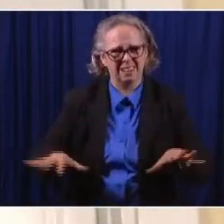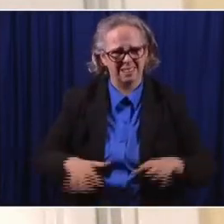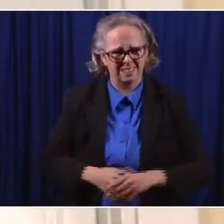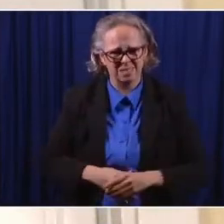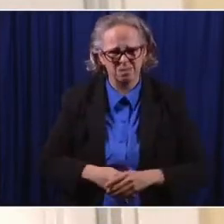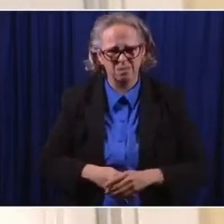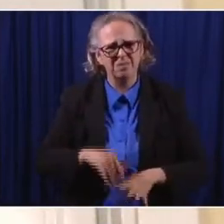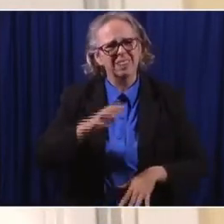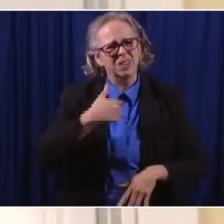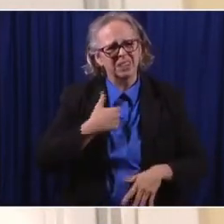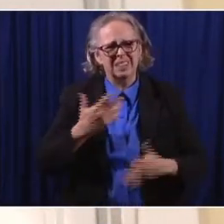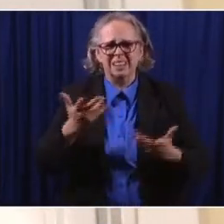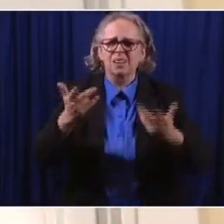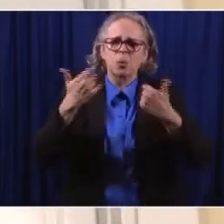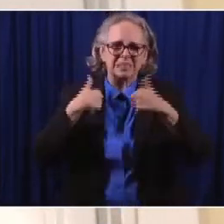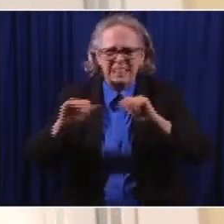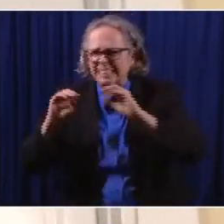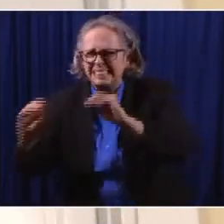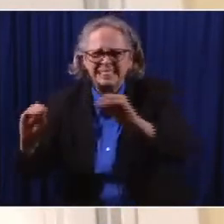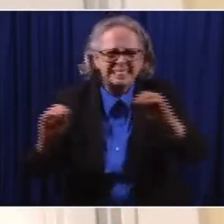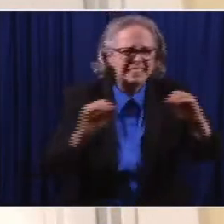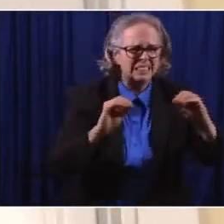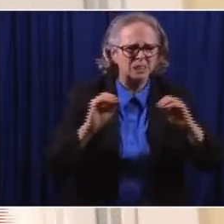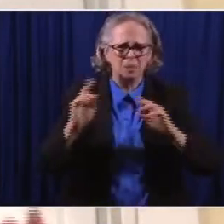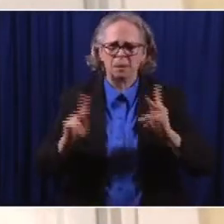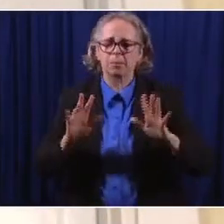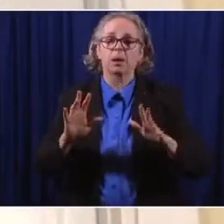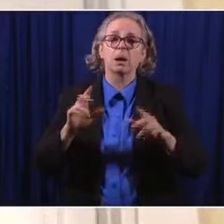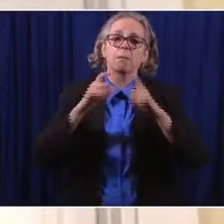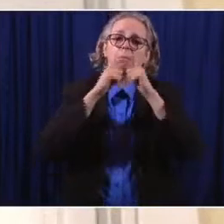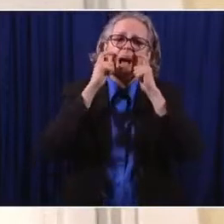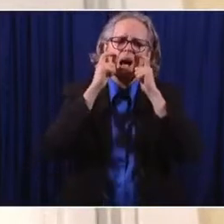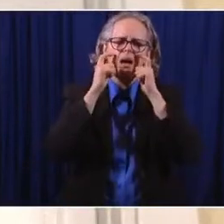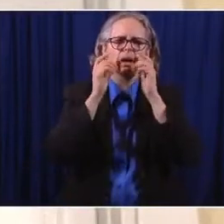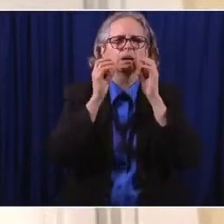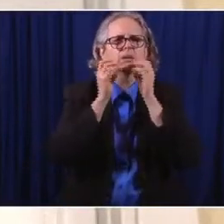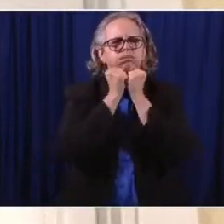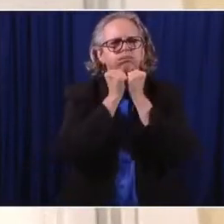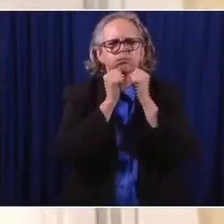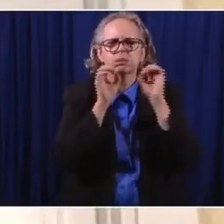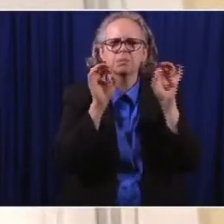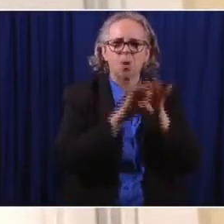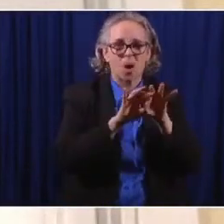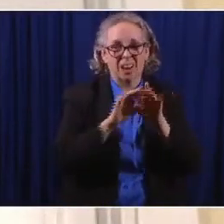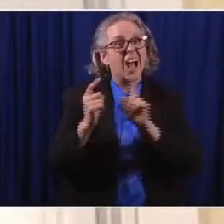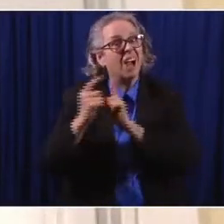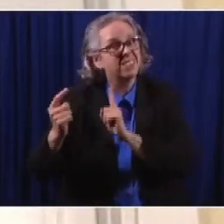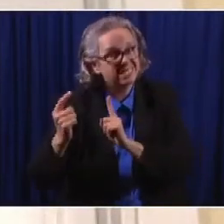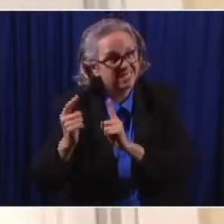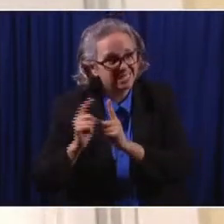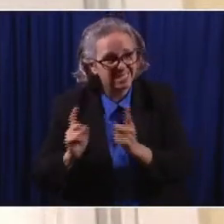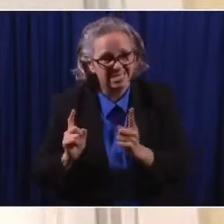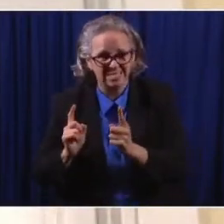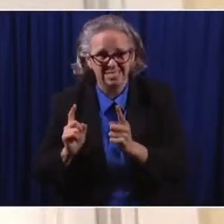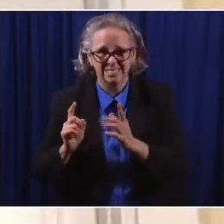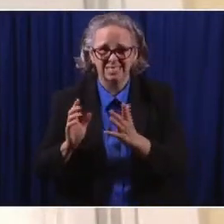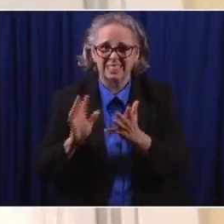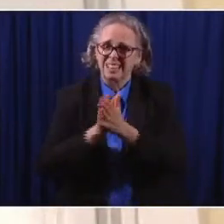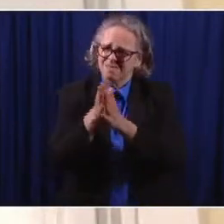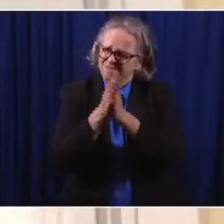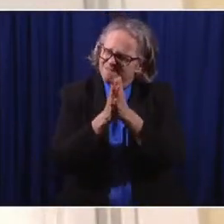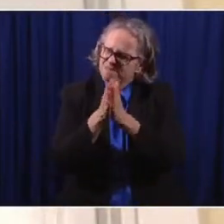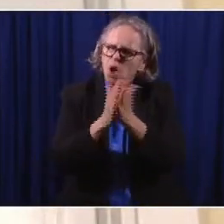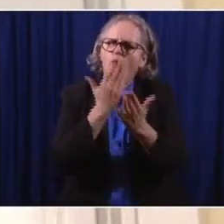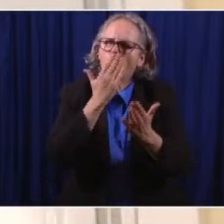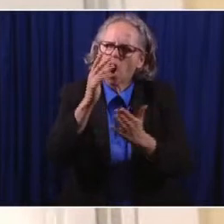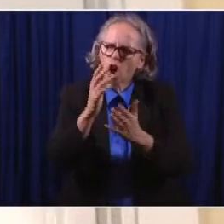on the importance of wearing face coverings, maintaining physical distancing, practicing good hand hygiene, and limiting gatherings to